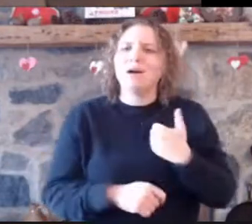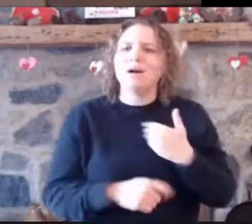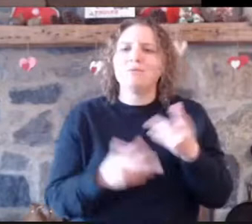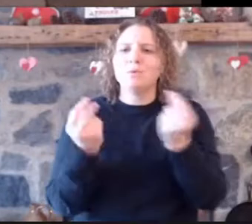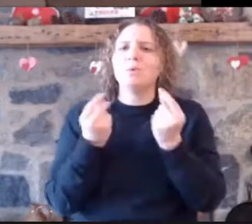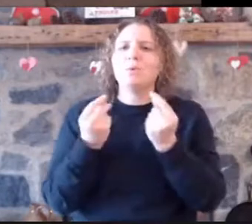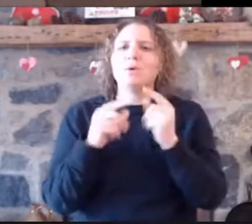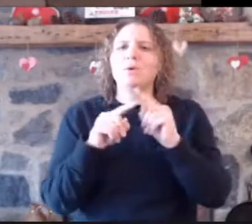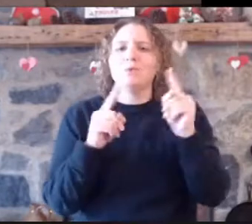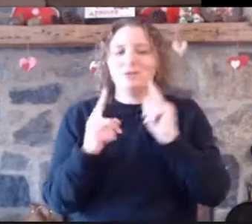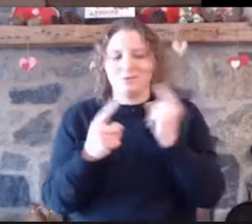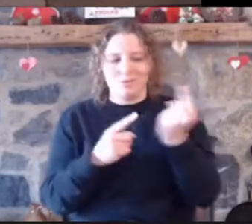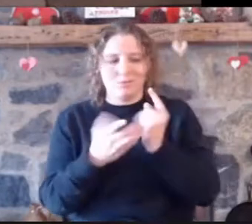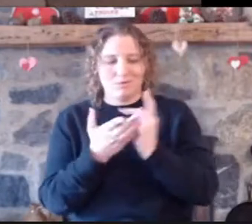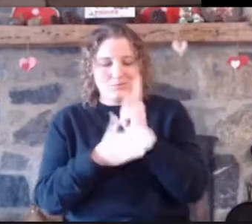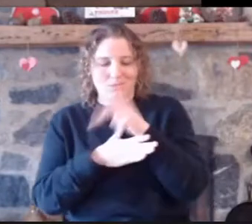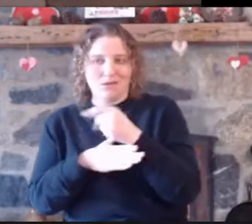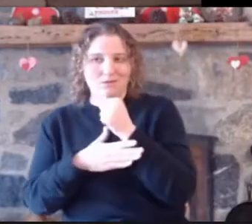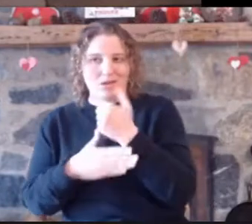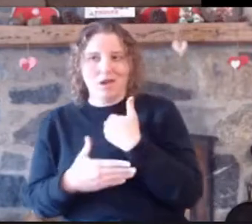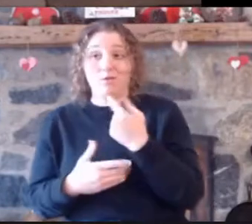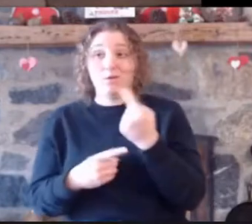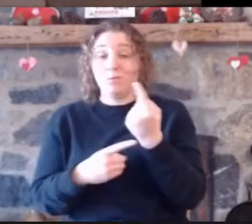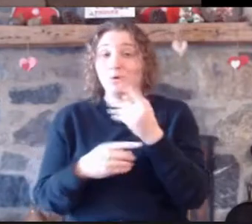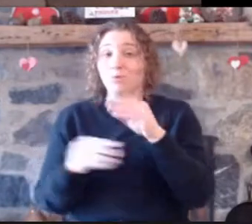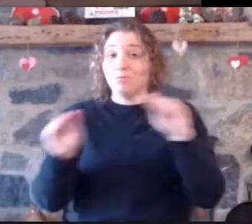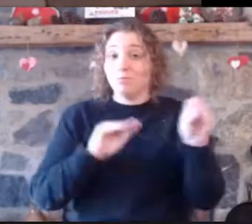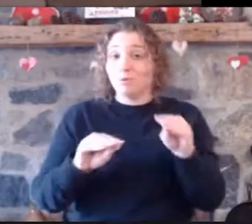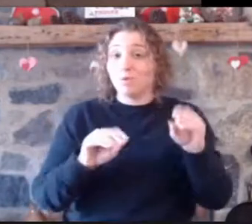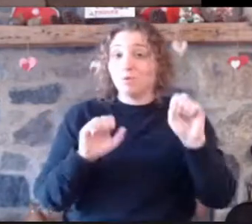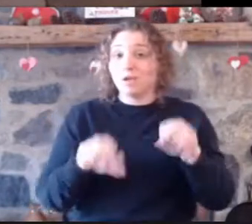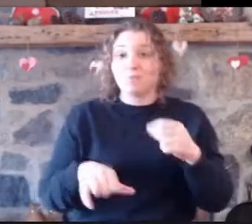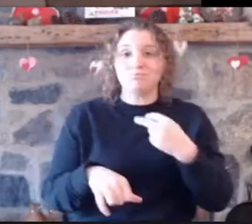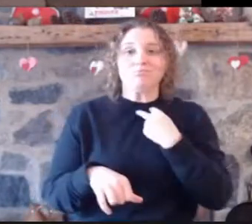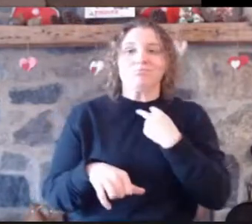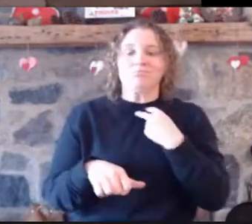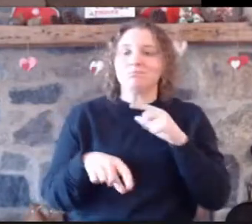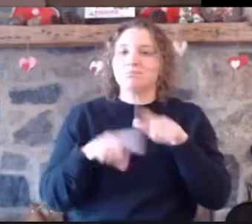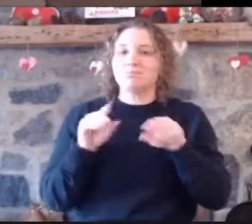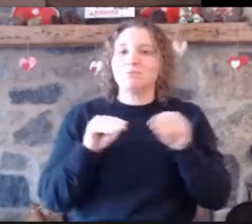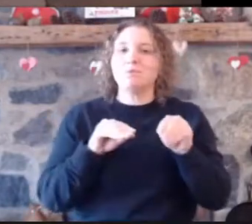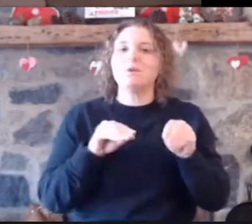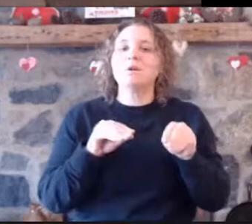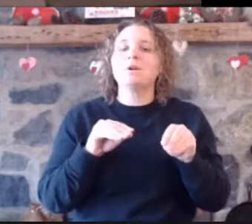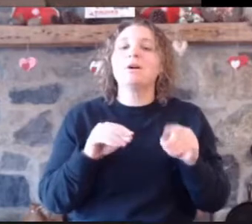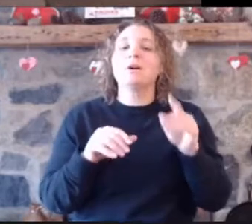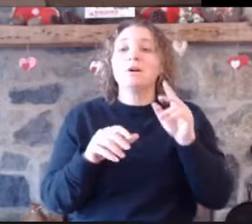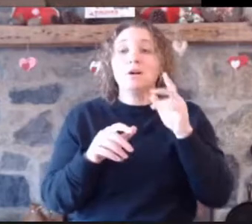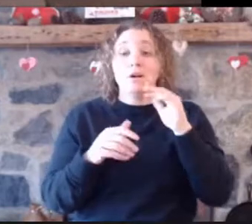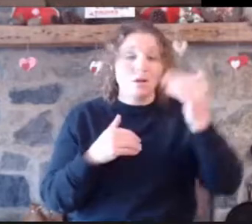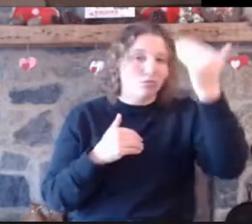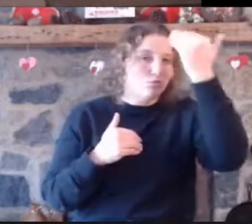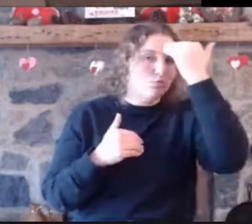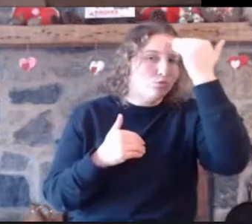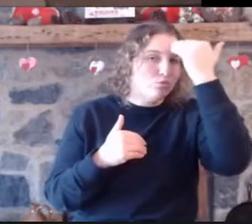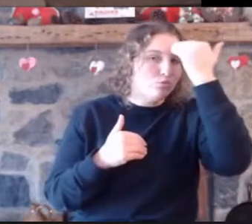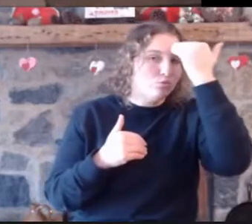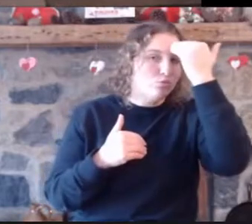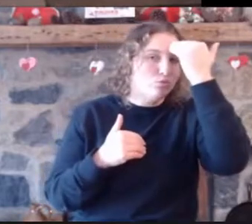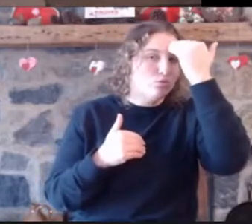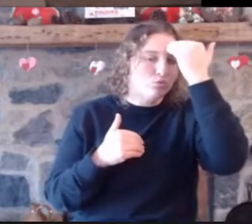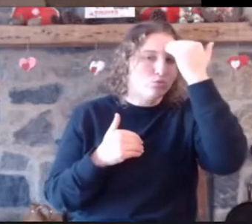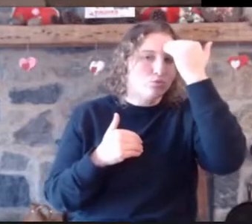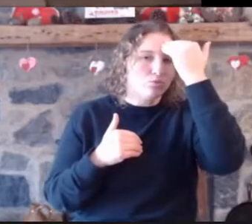something that the plant realm does not. A, they're able to move around without being stuck. And also B, they have a different level of awareness, or we might even say